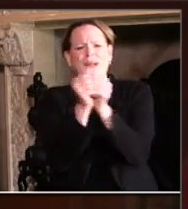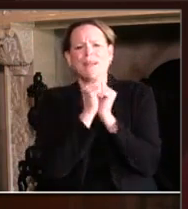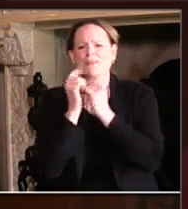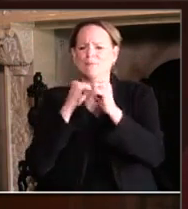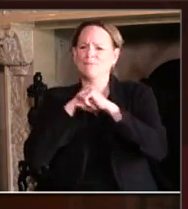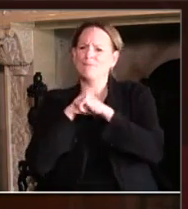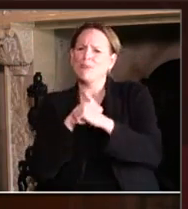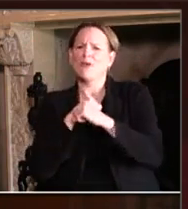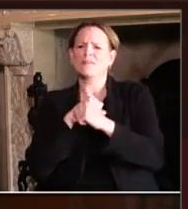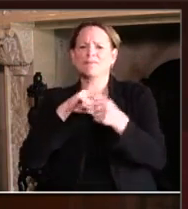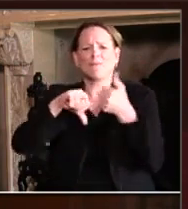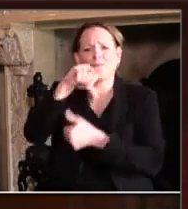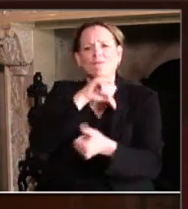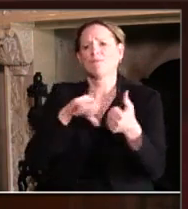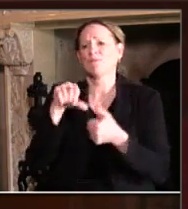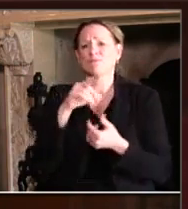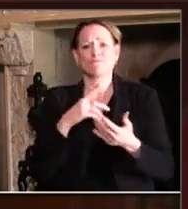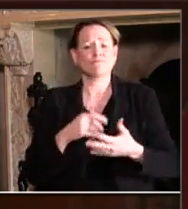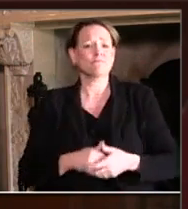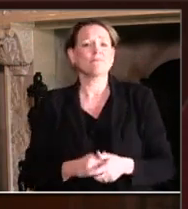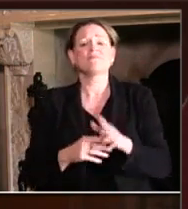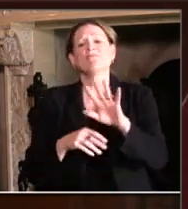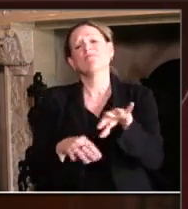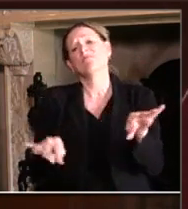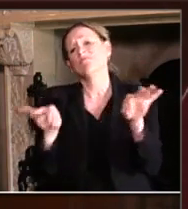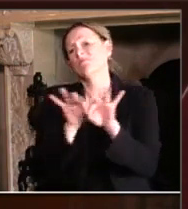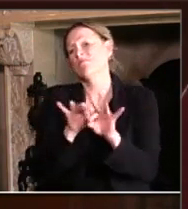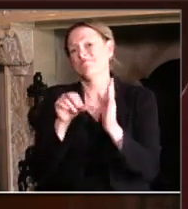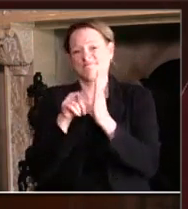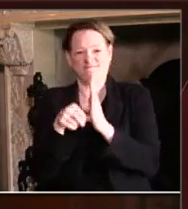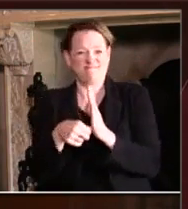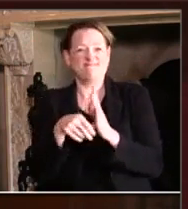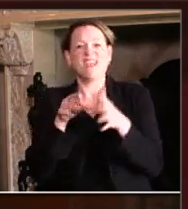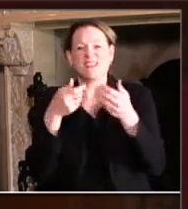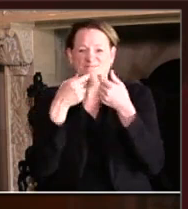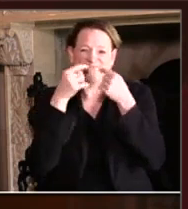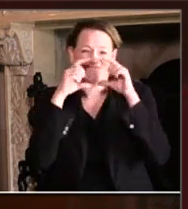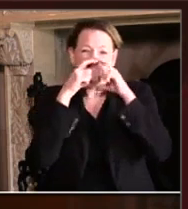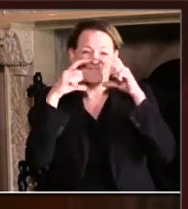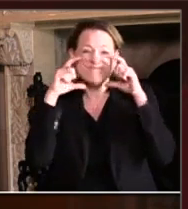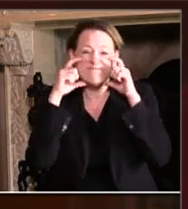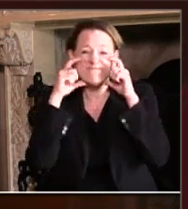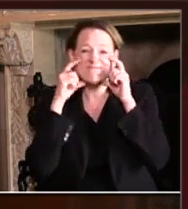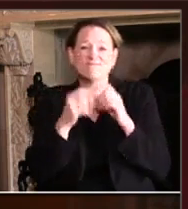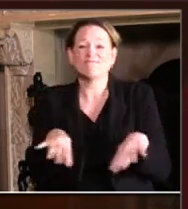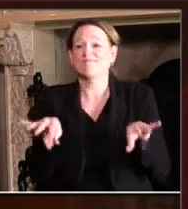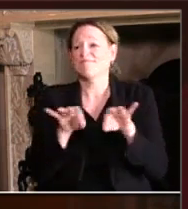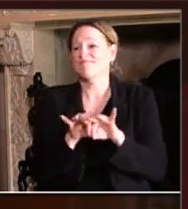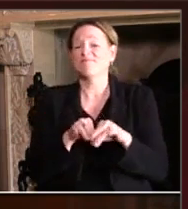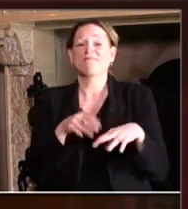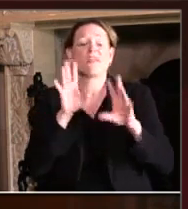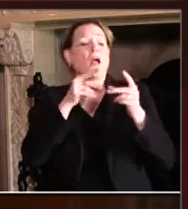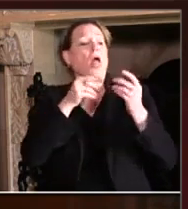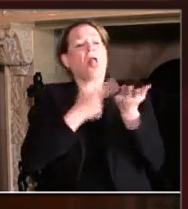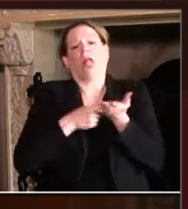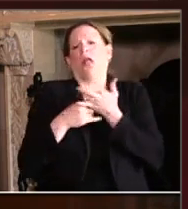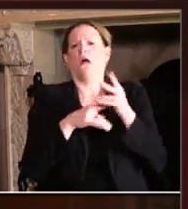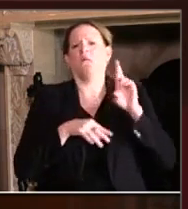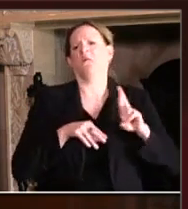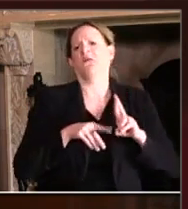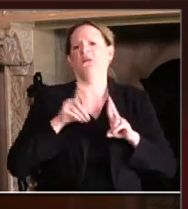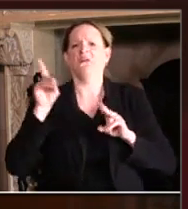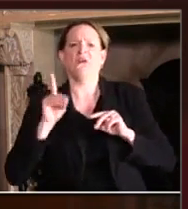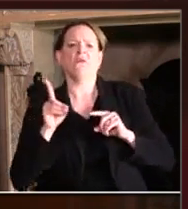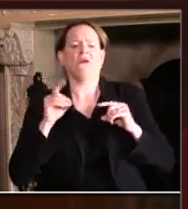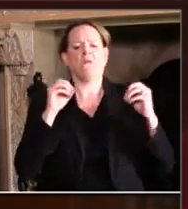or other face covering in public. Wearing a mask shouldn't be a political statement. It isn't controversial, and it's